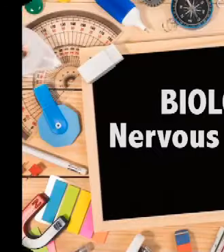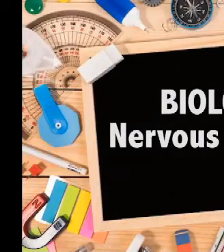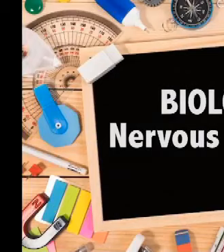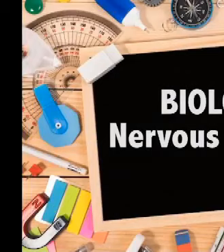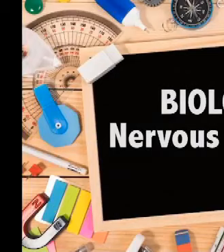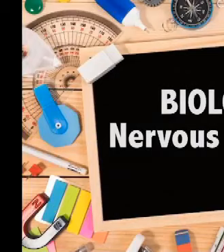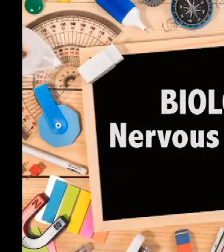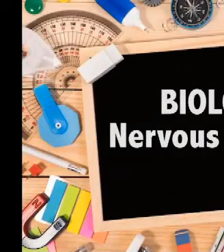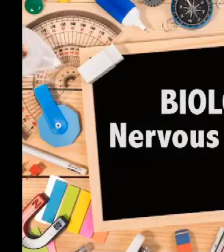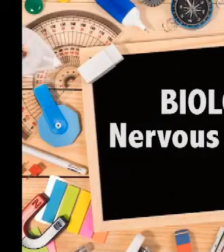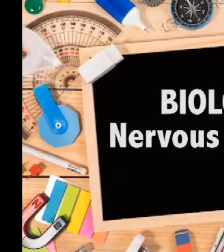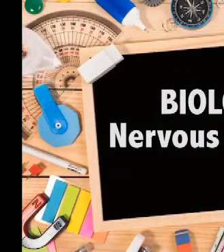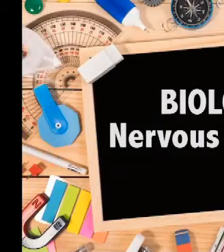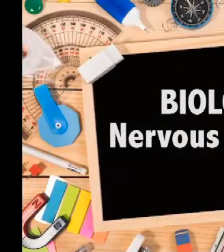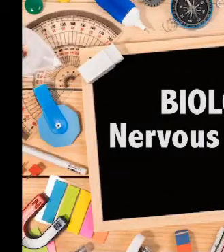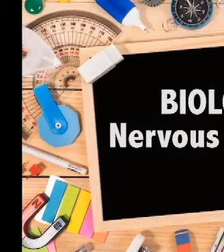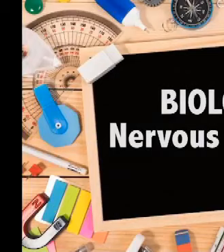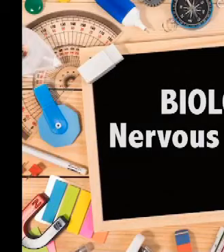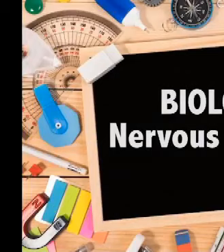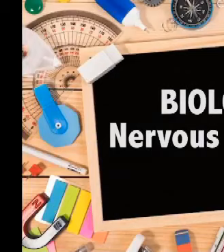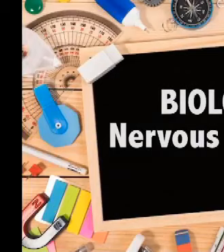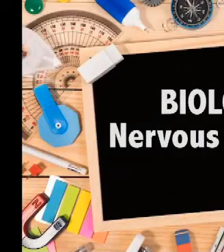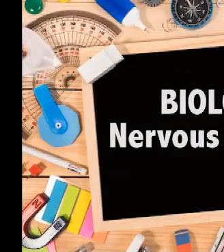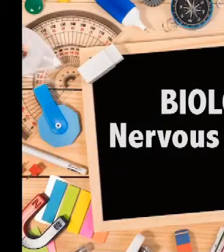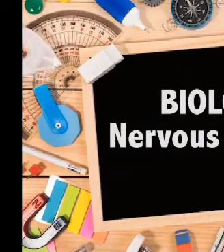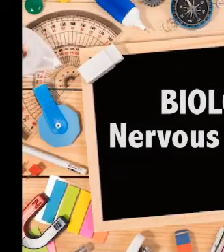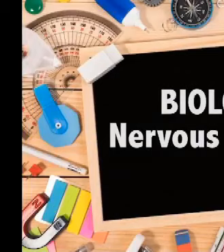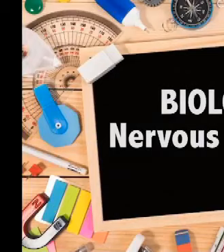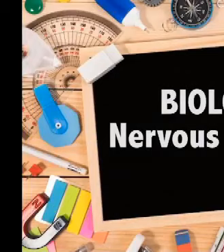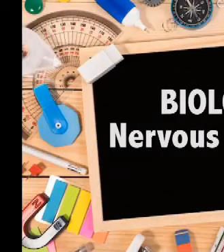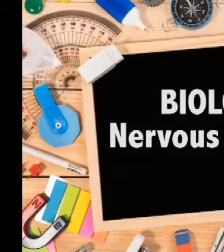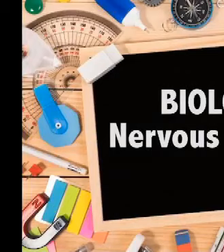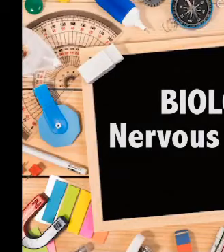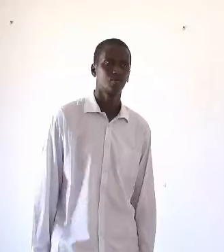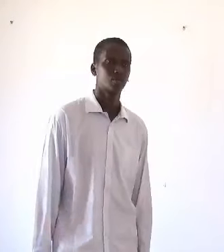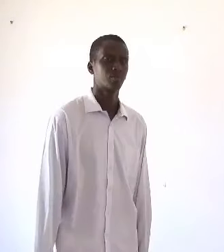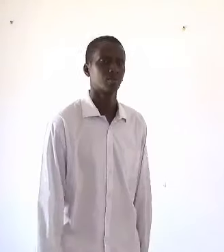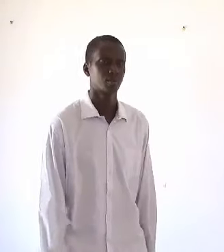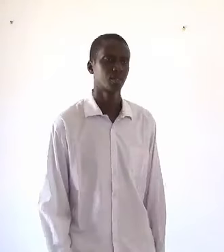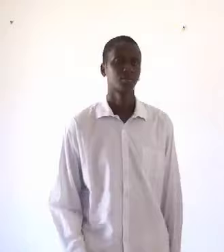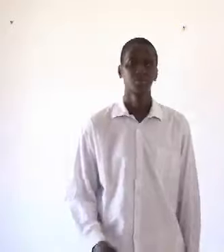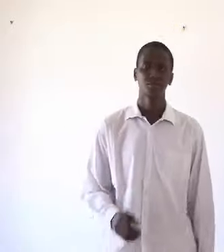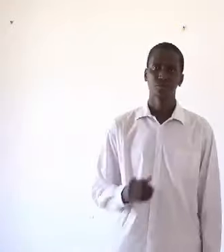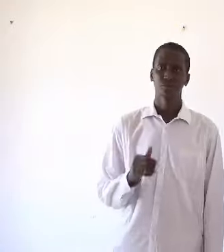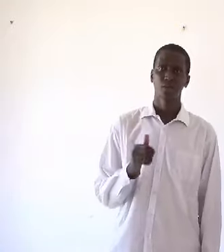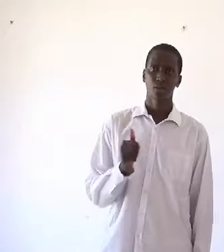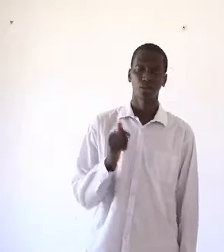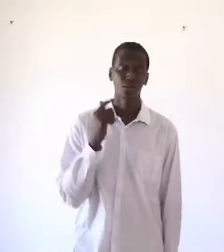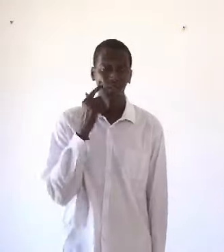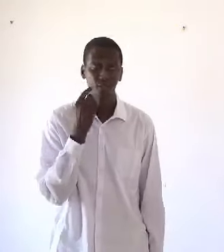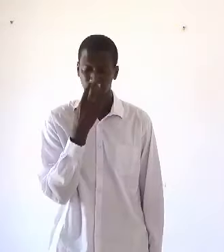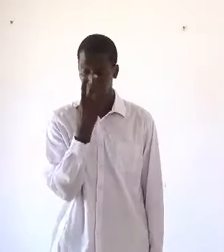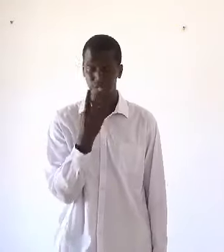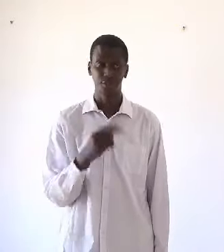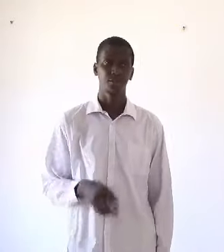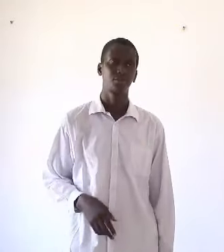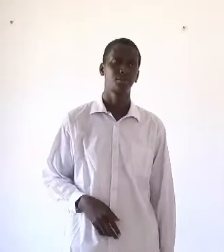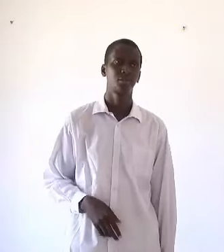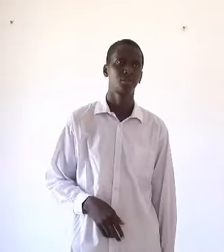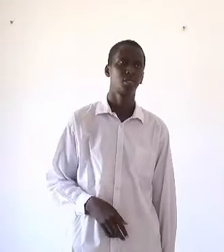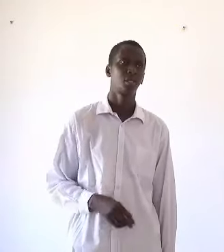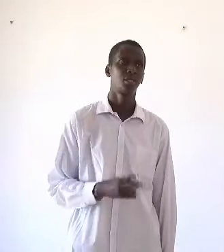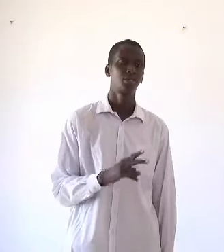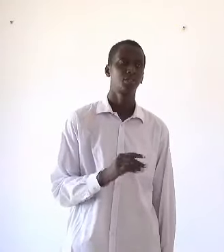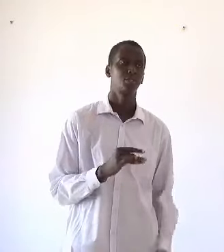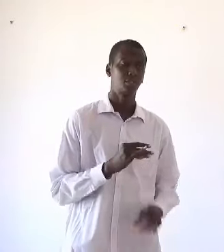Here for you. Secure our quality bungalows with 2, 3, or 4 bedrooms. Good day, viewers and listeners. 3 or 4 My name is